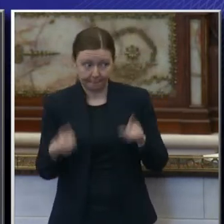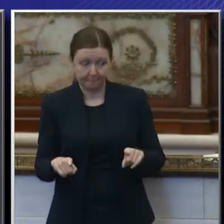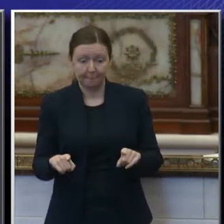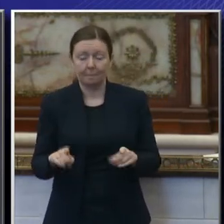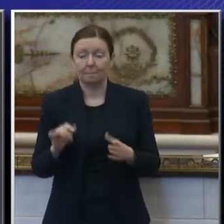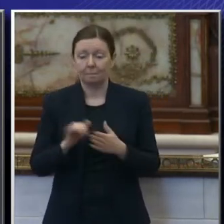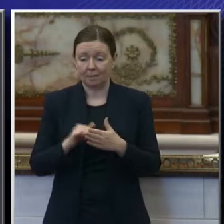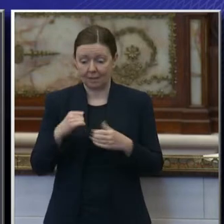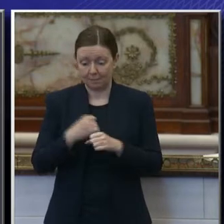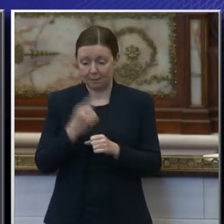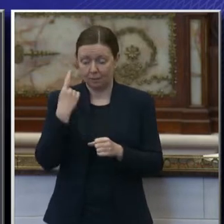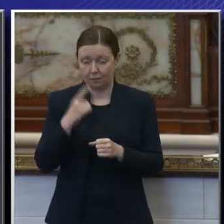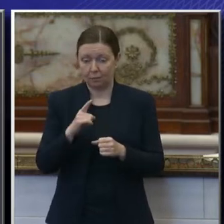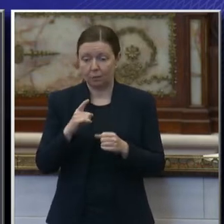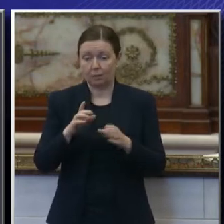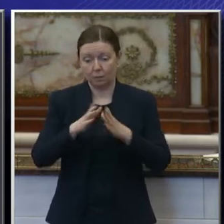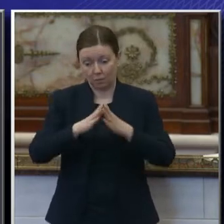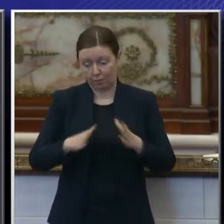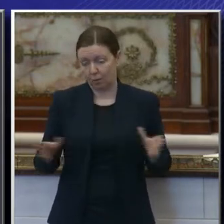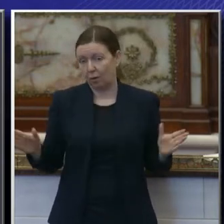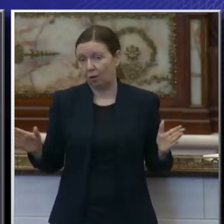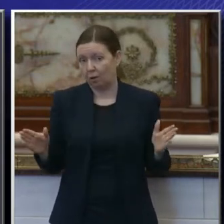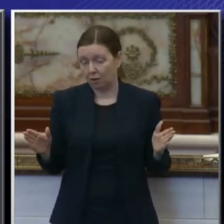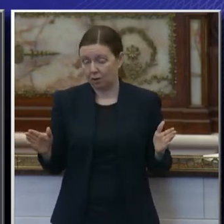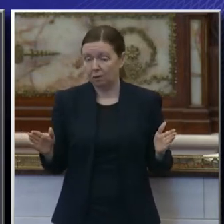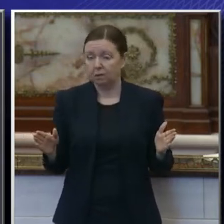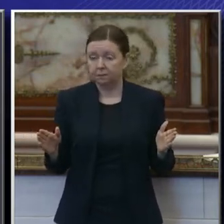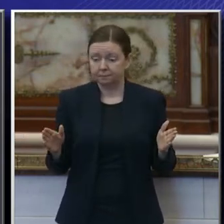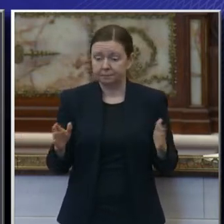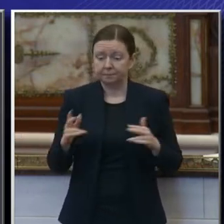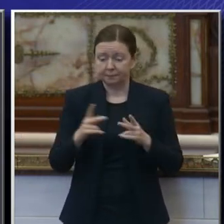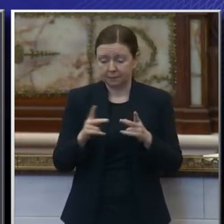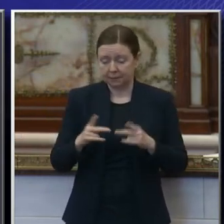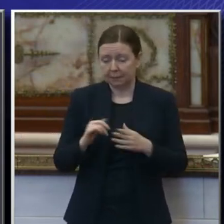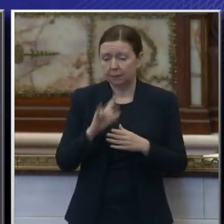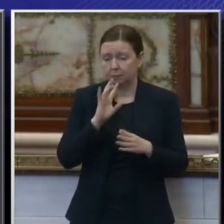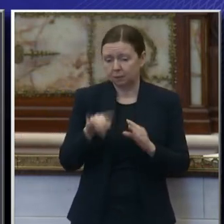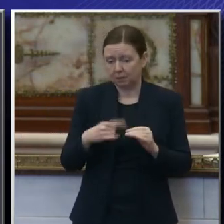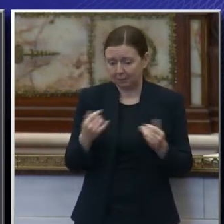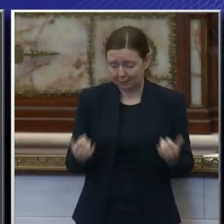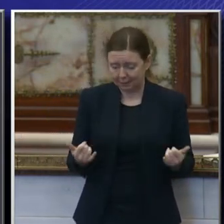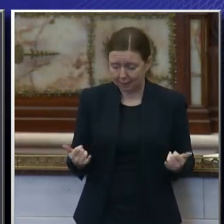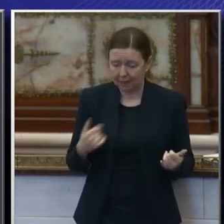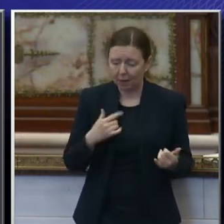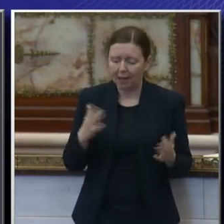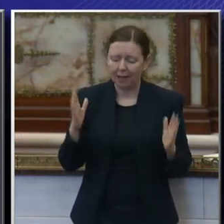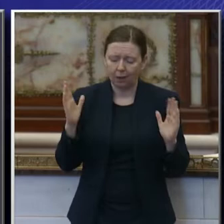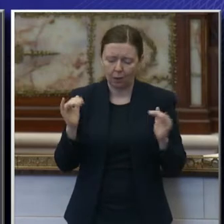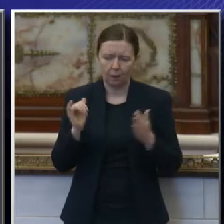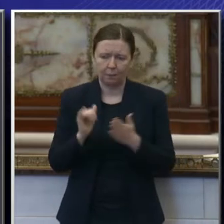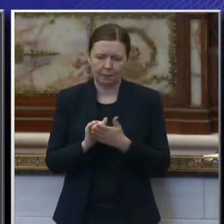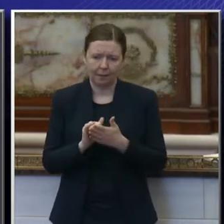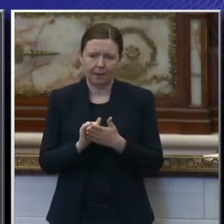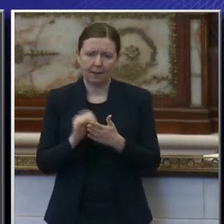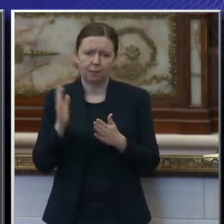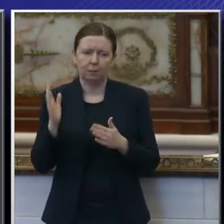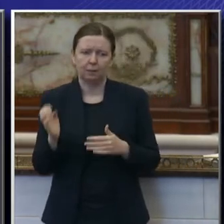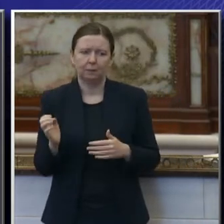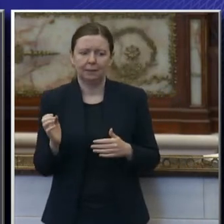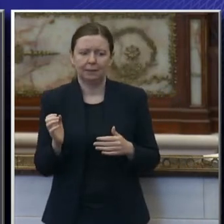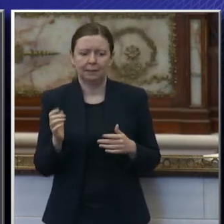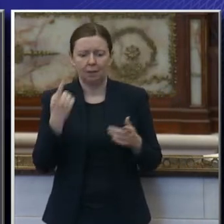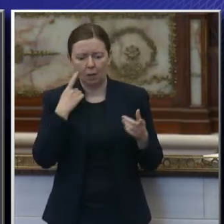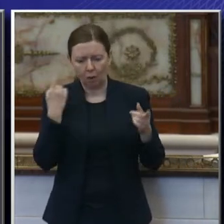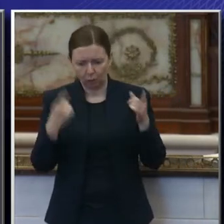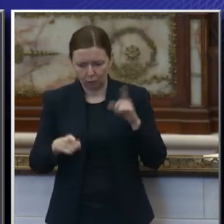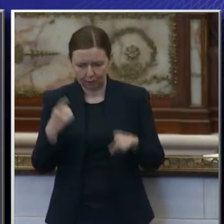that's made for the overall site that we're discussing now, I would hope that there will be agreements